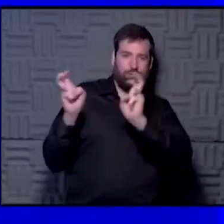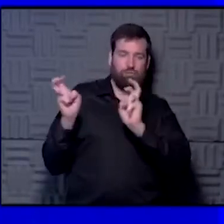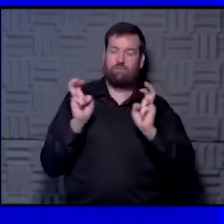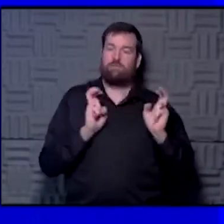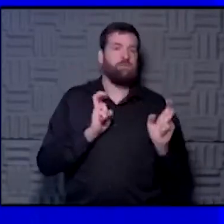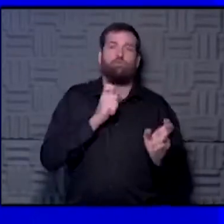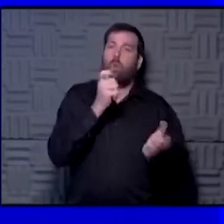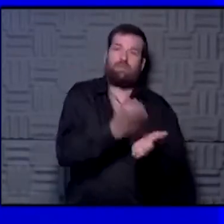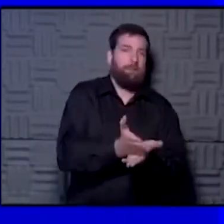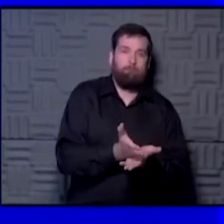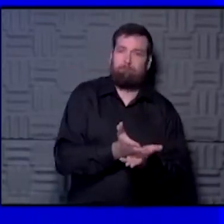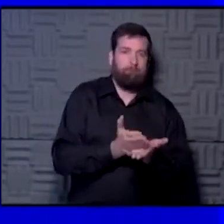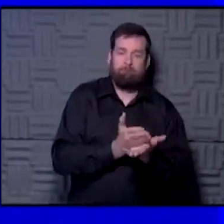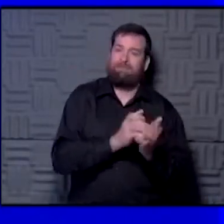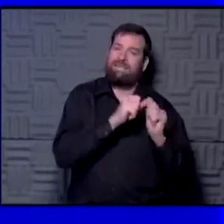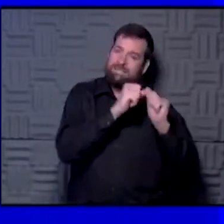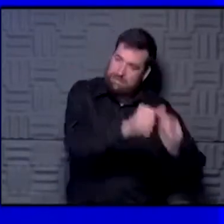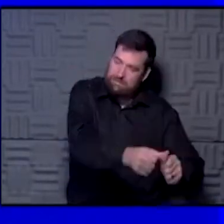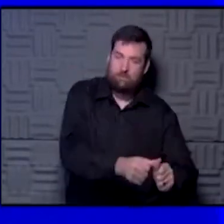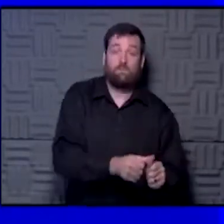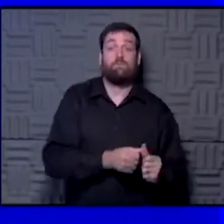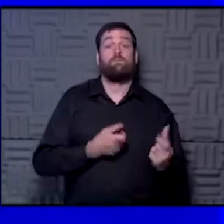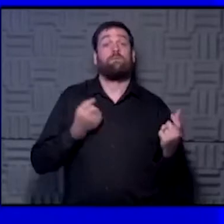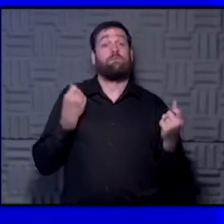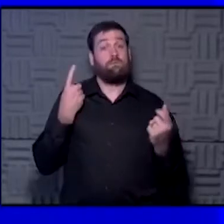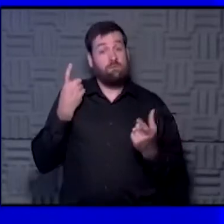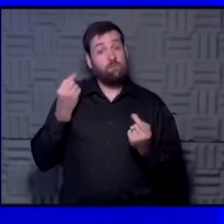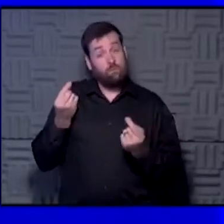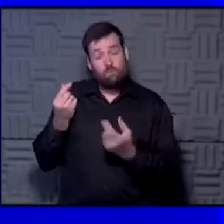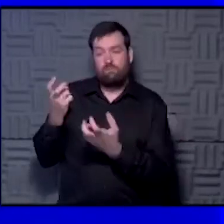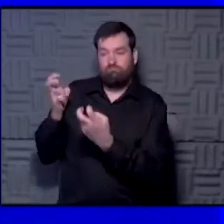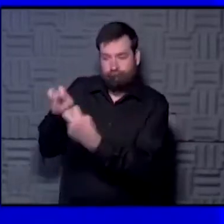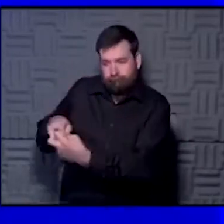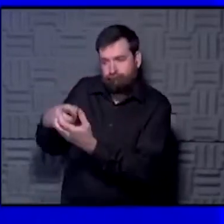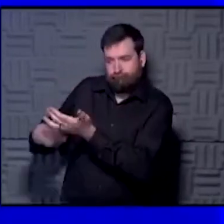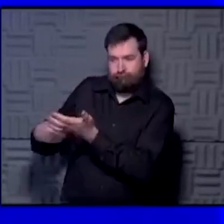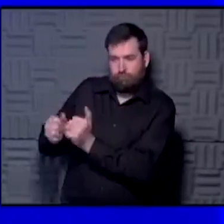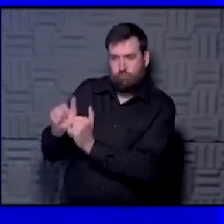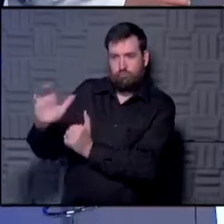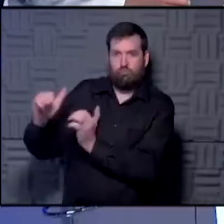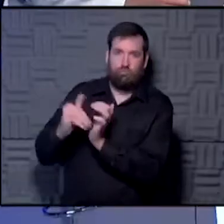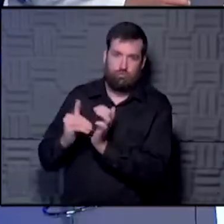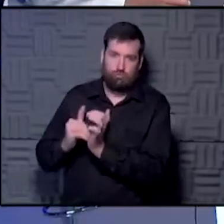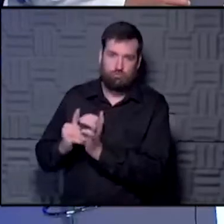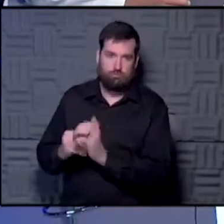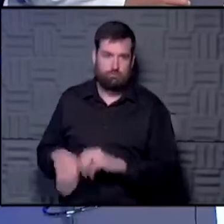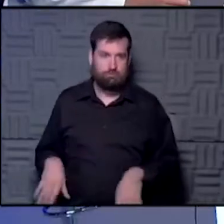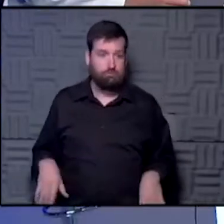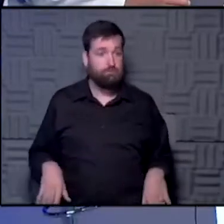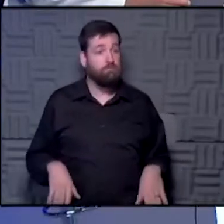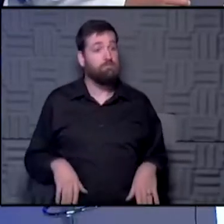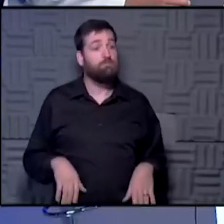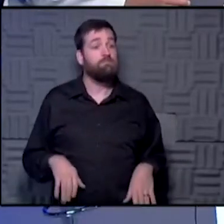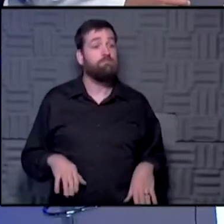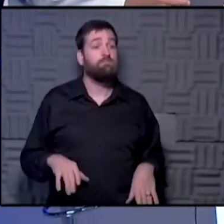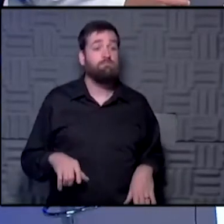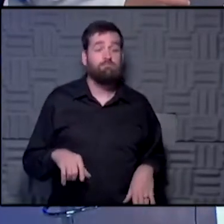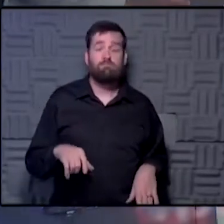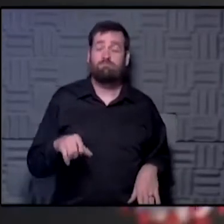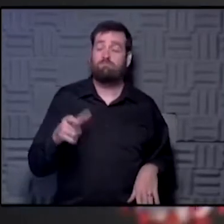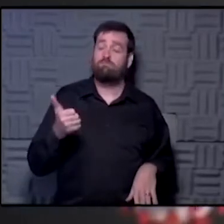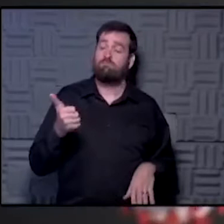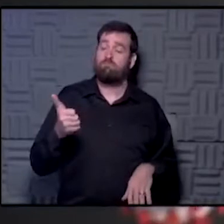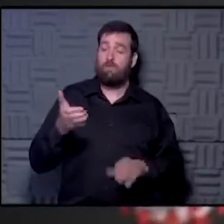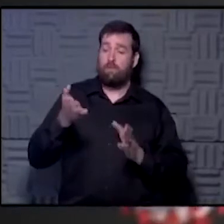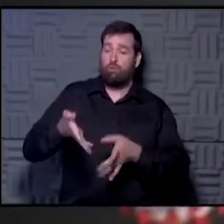not to stop taking it. I would advise to have discussions with those physicians, though. Bob? All right, viewer wants to know, should a person